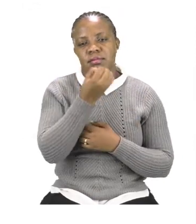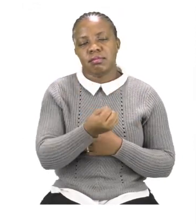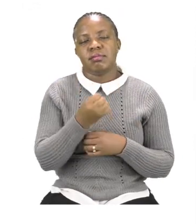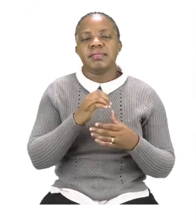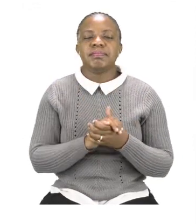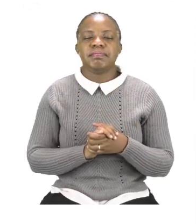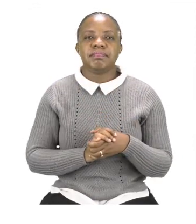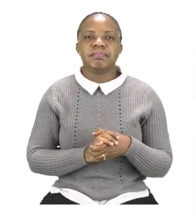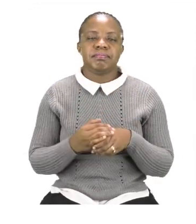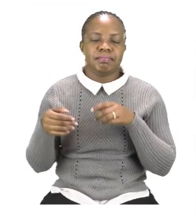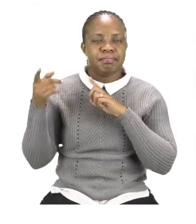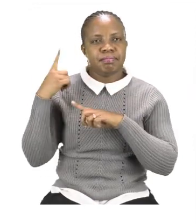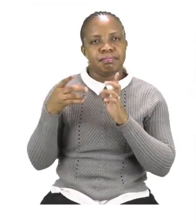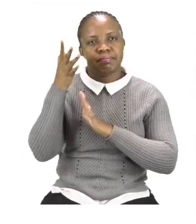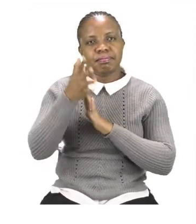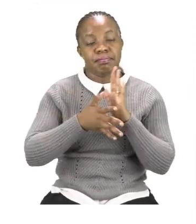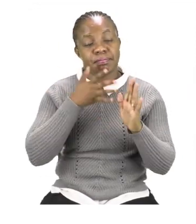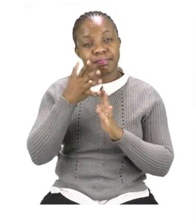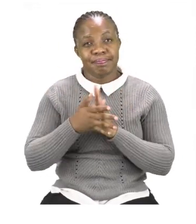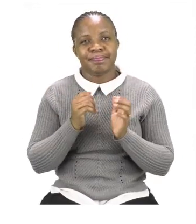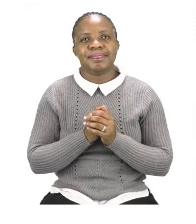Let's read it again. Number 4.